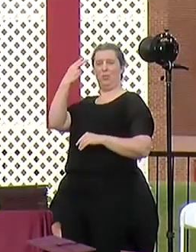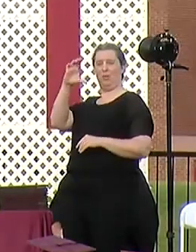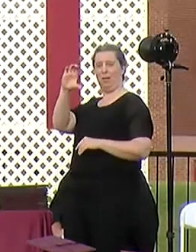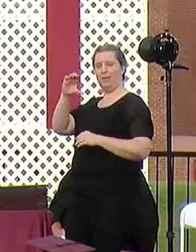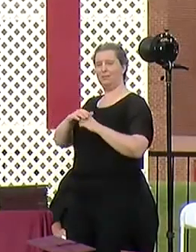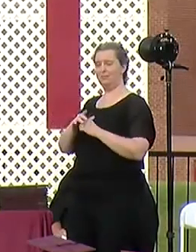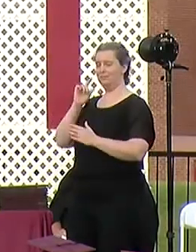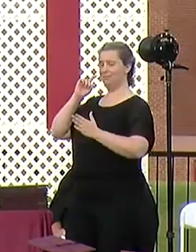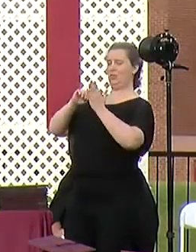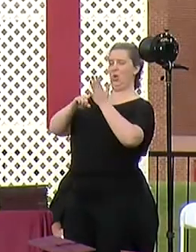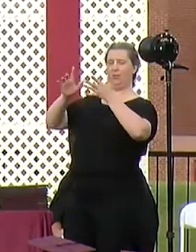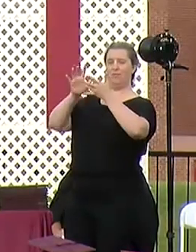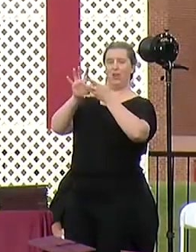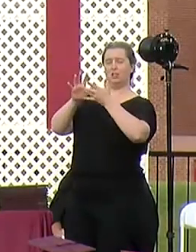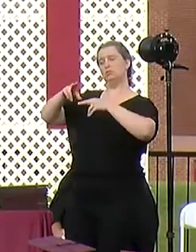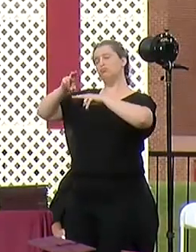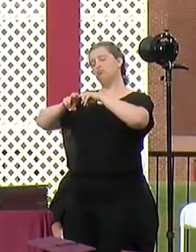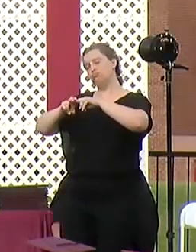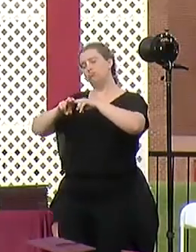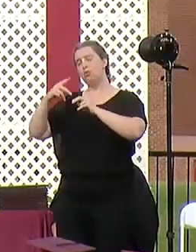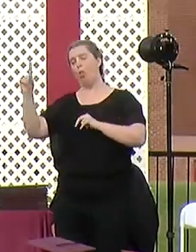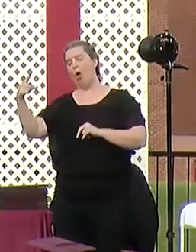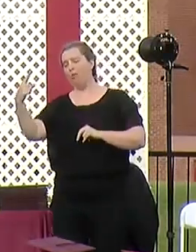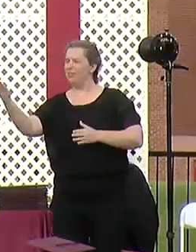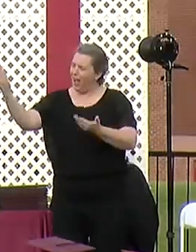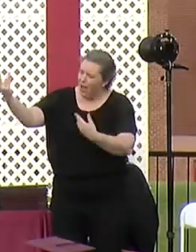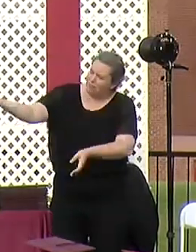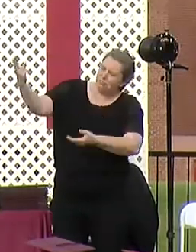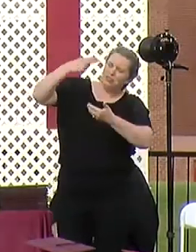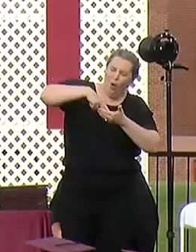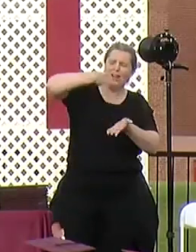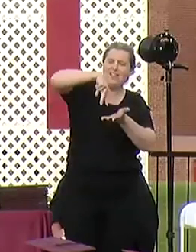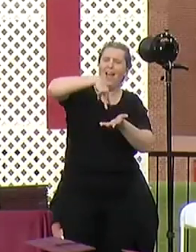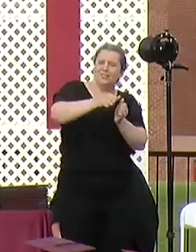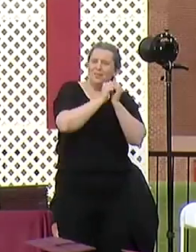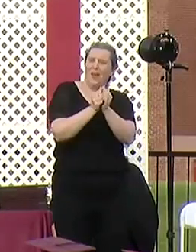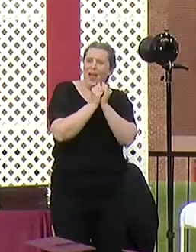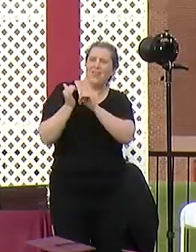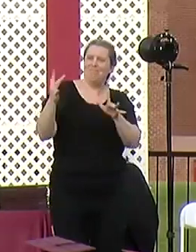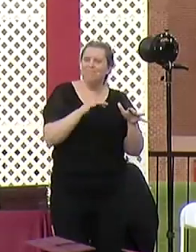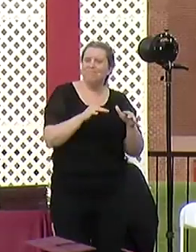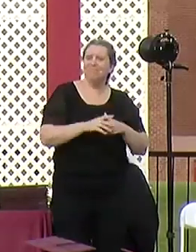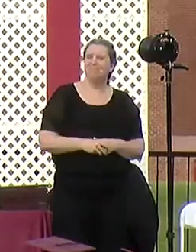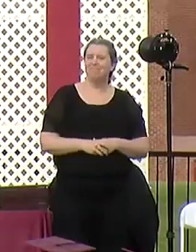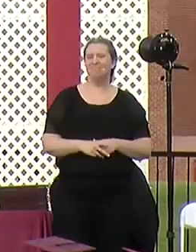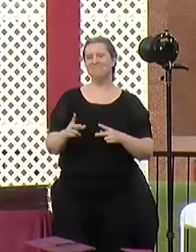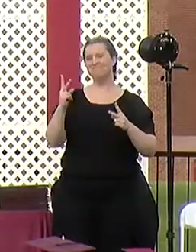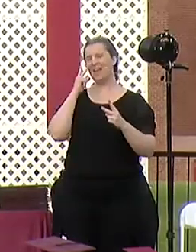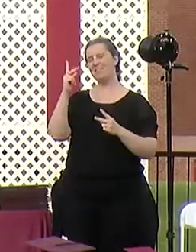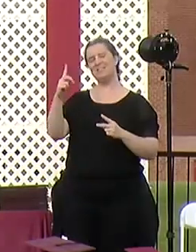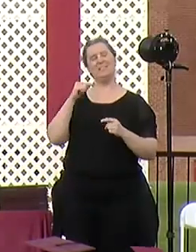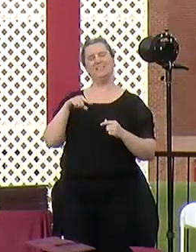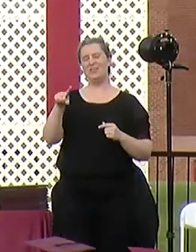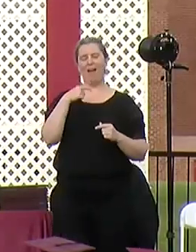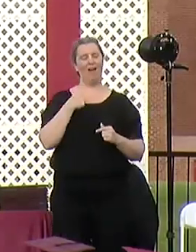spot a freshman sitting alone, invite him to join his friends on the dance floor. I've seen some of you deal with